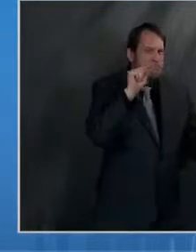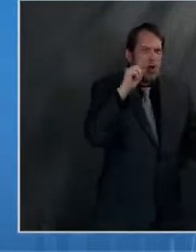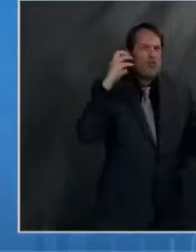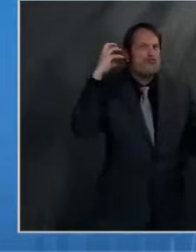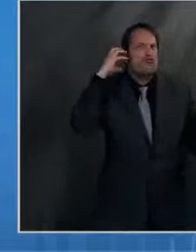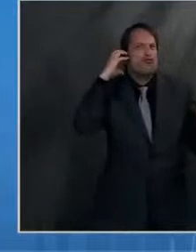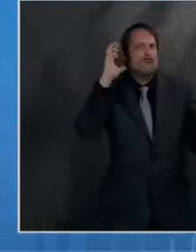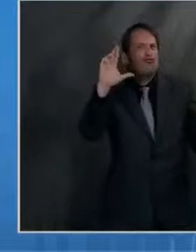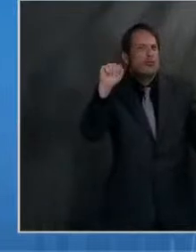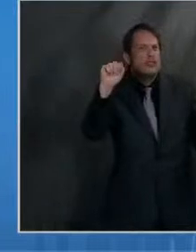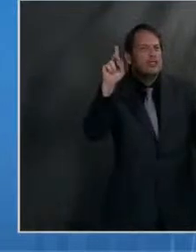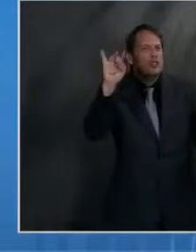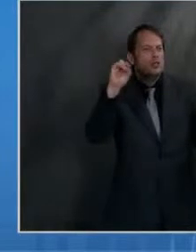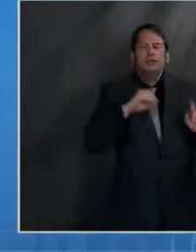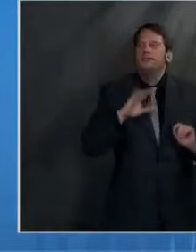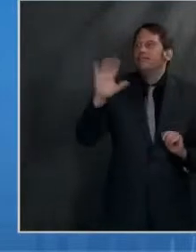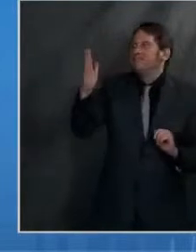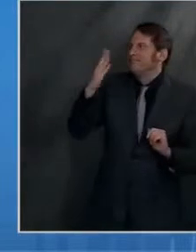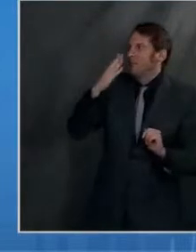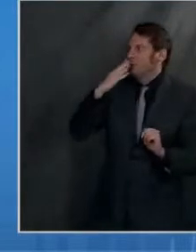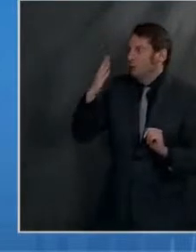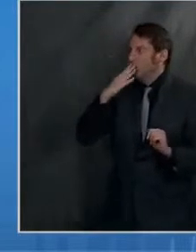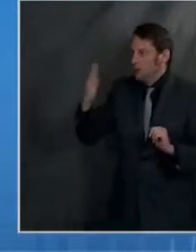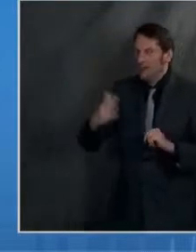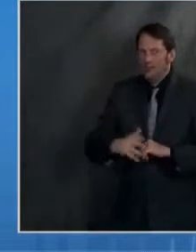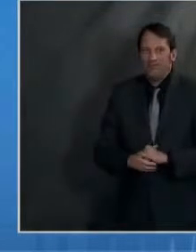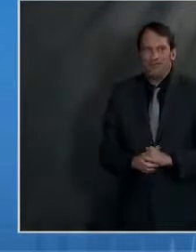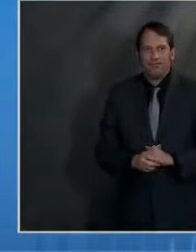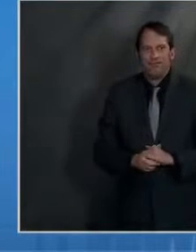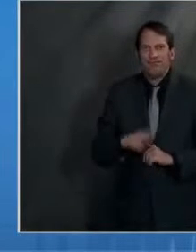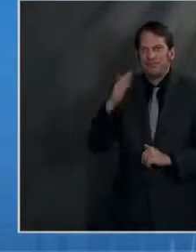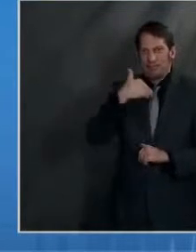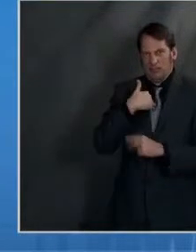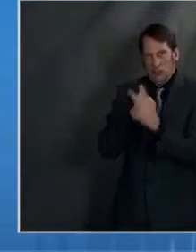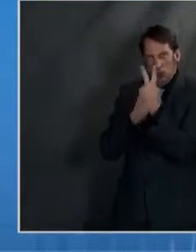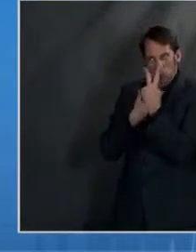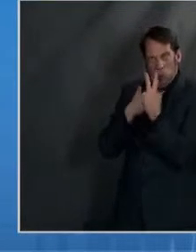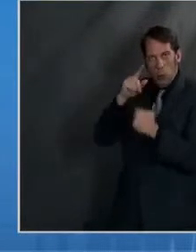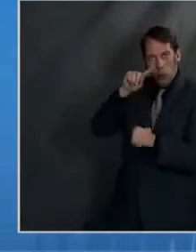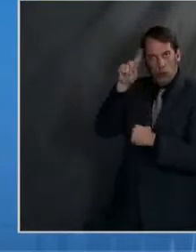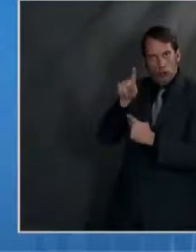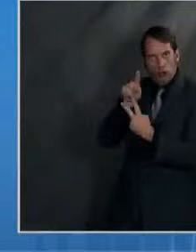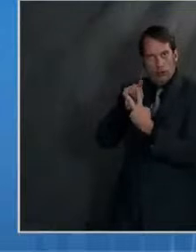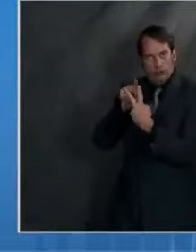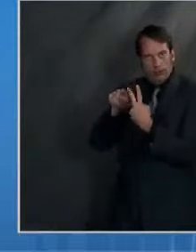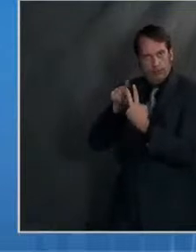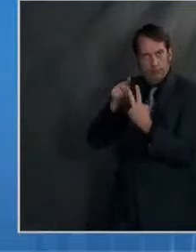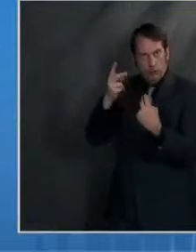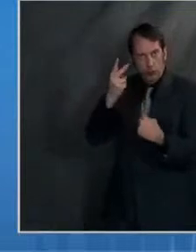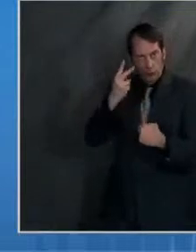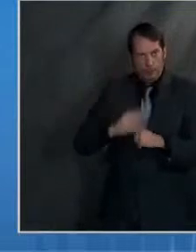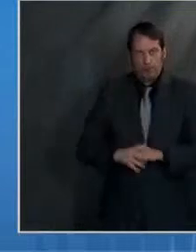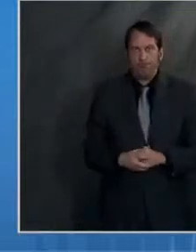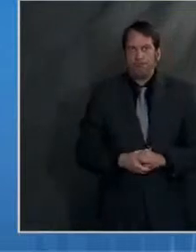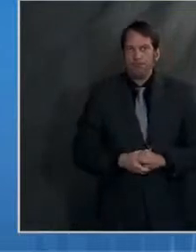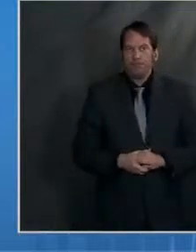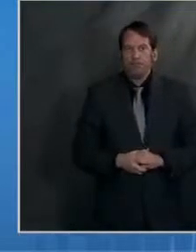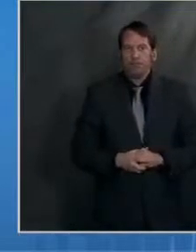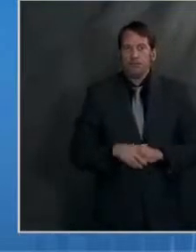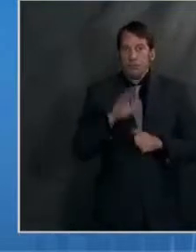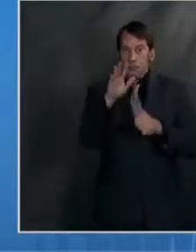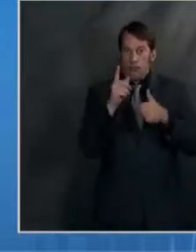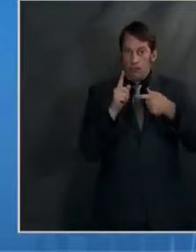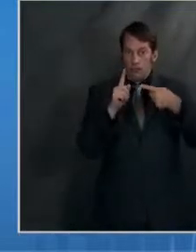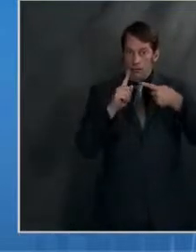Thank you for doing this and taking my question. I have two questions, if I may. The first one is with the new Brazilian COVID variant and many countries in the Latin